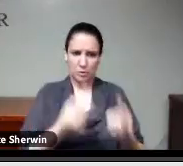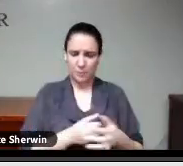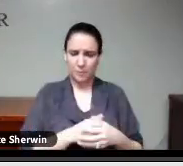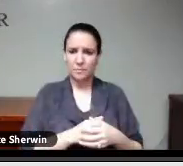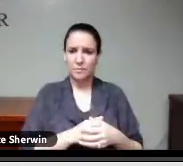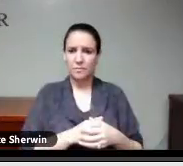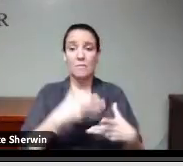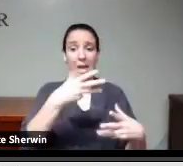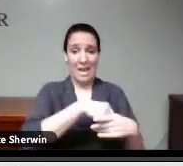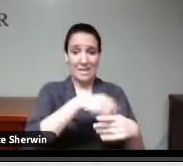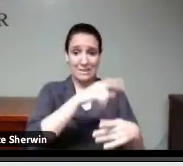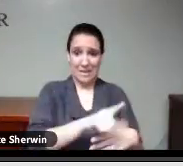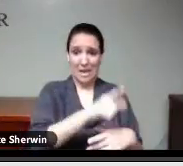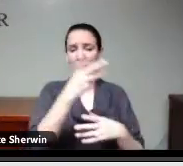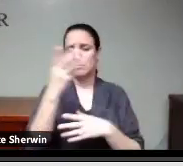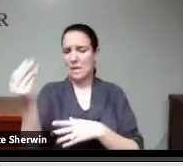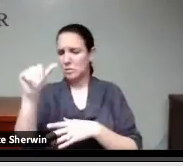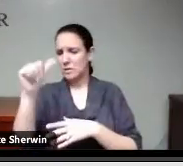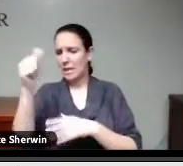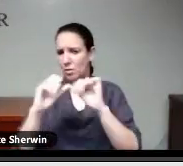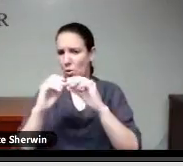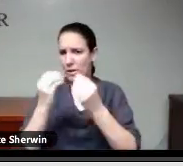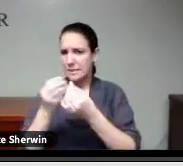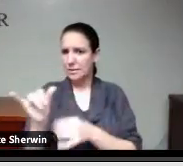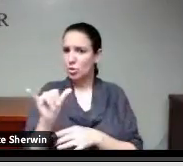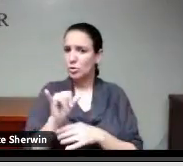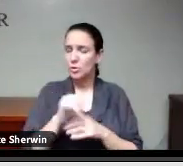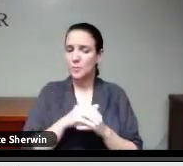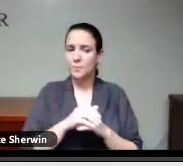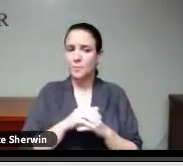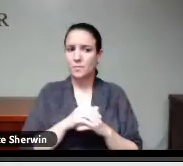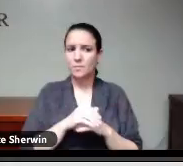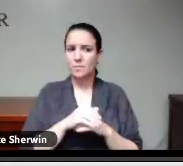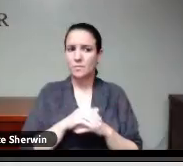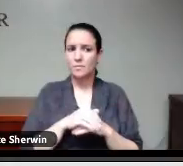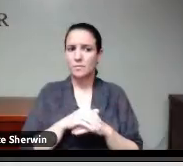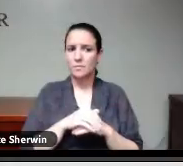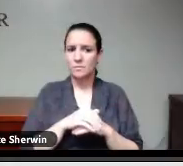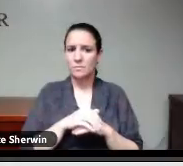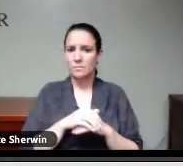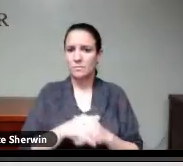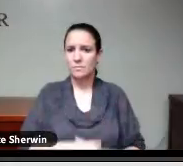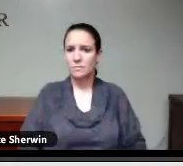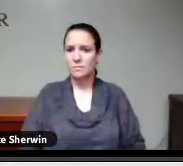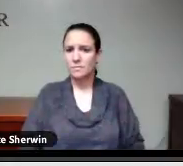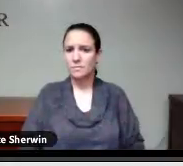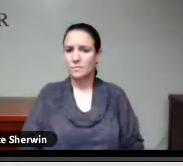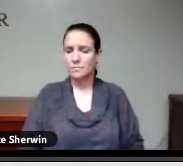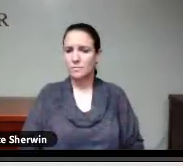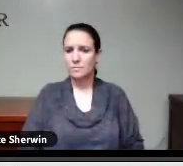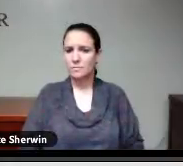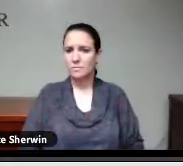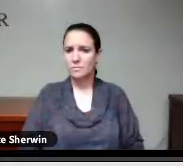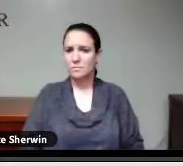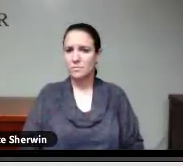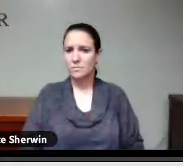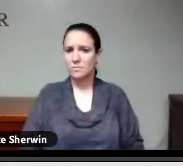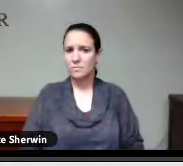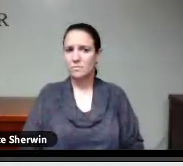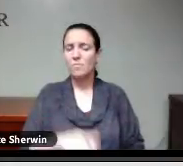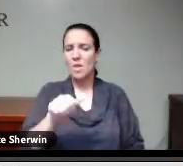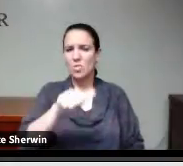library community. There are some other areas, other types of organizational structures